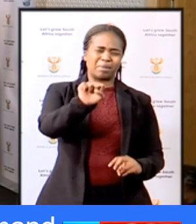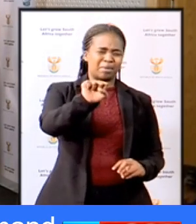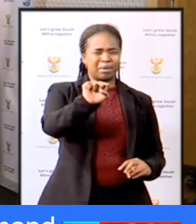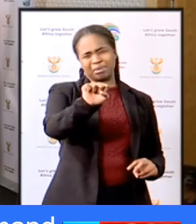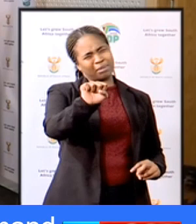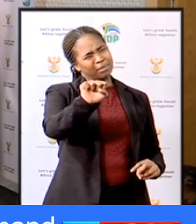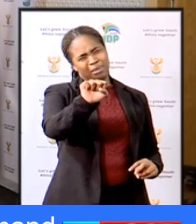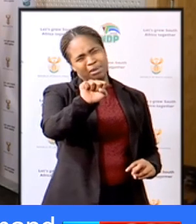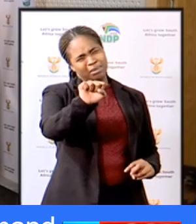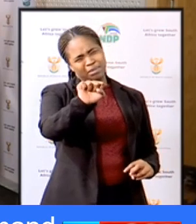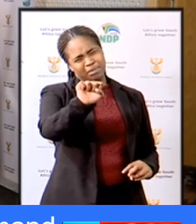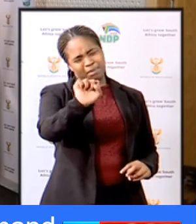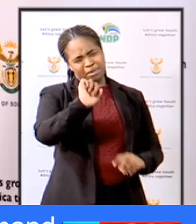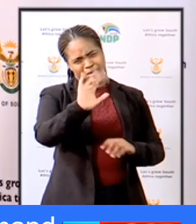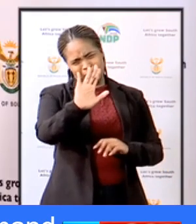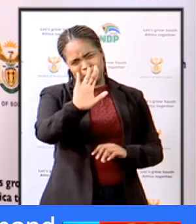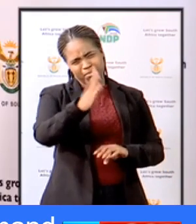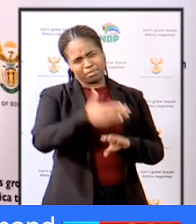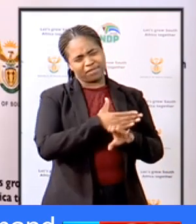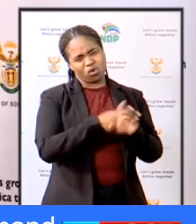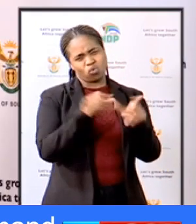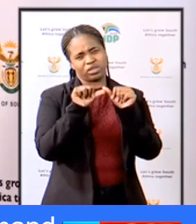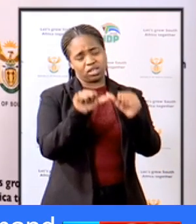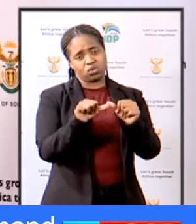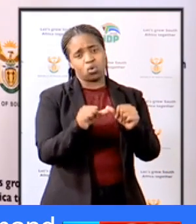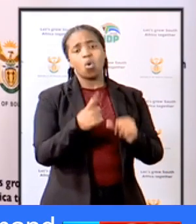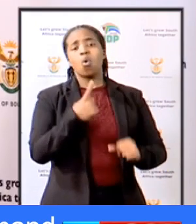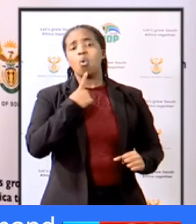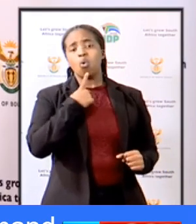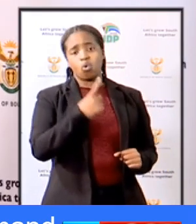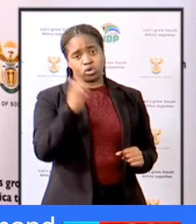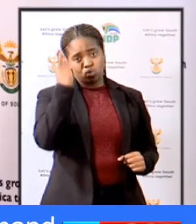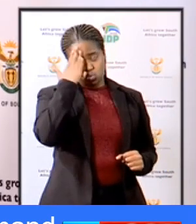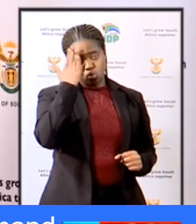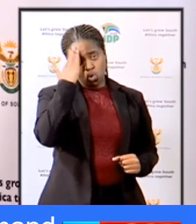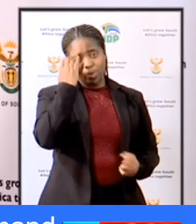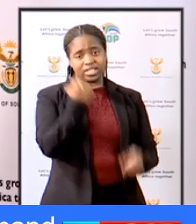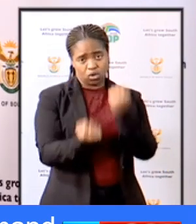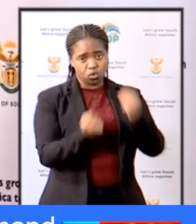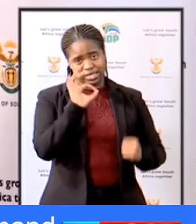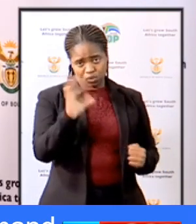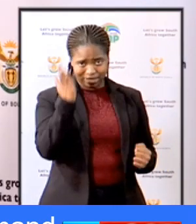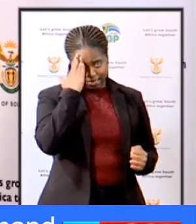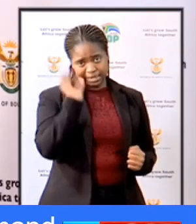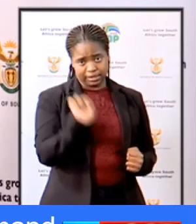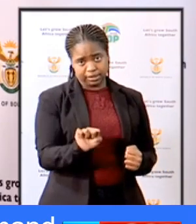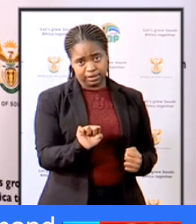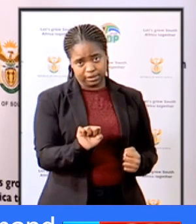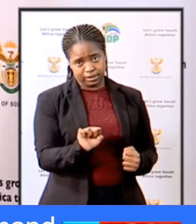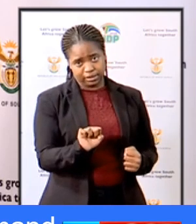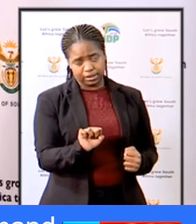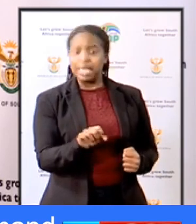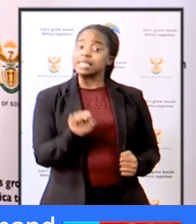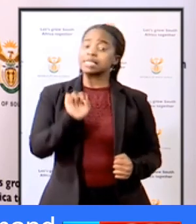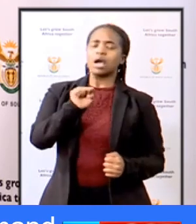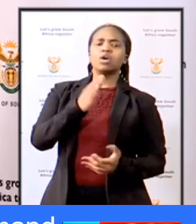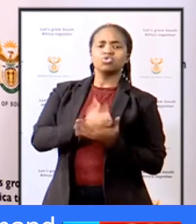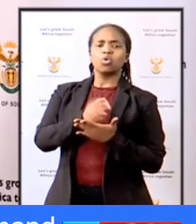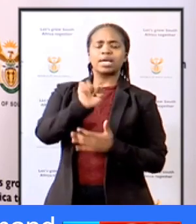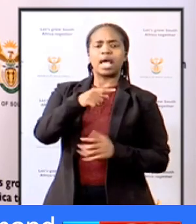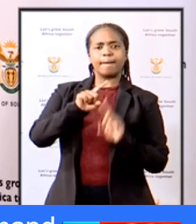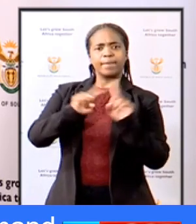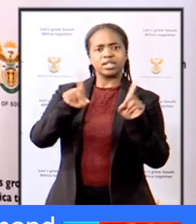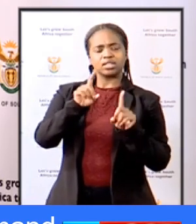Before you continue, you are saying you are aware that this matter is before court, isn't it? Yeah, sure, but